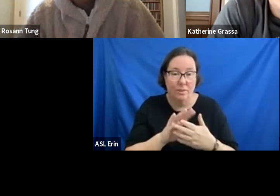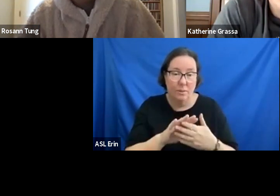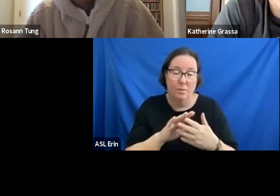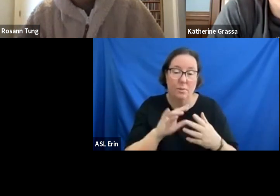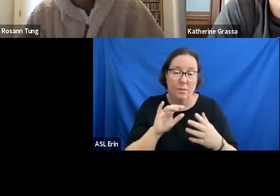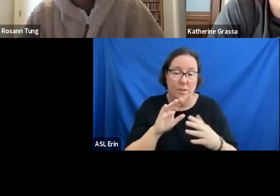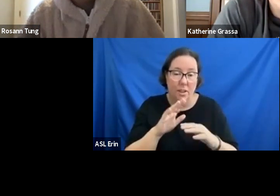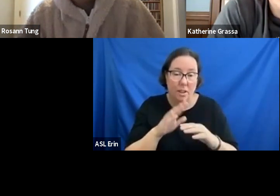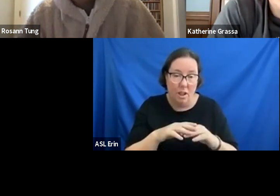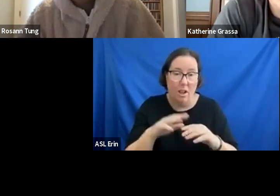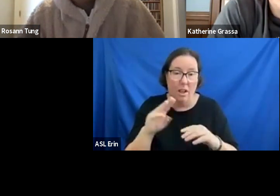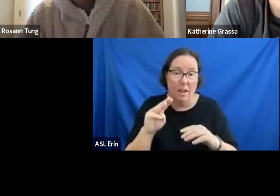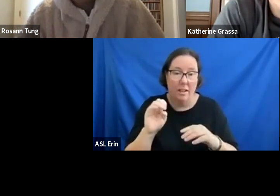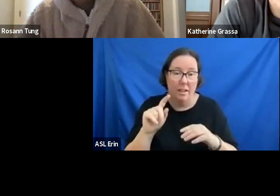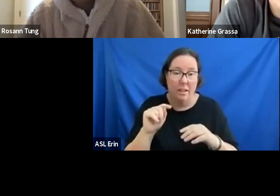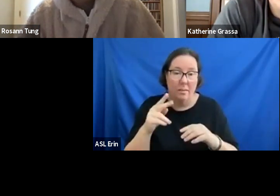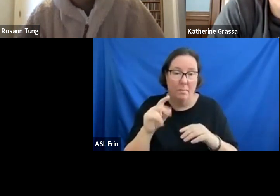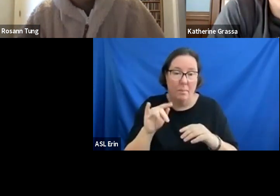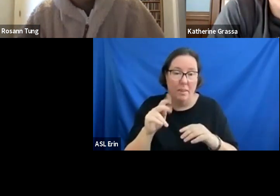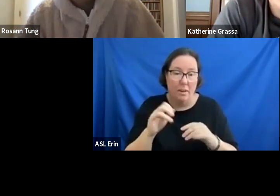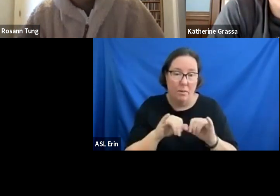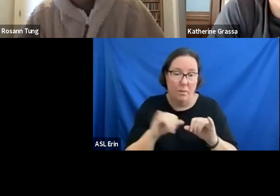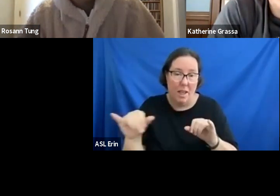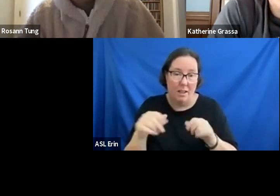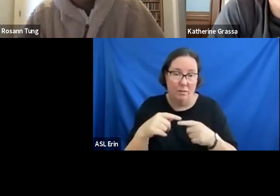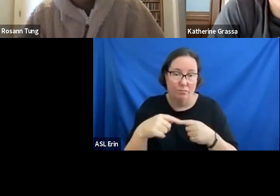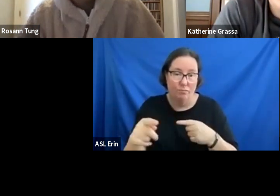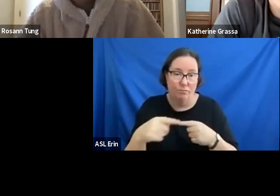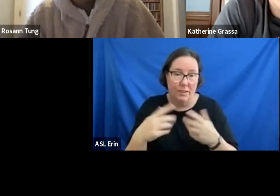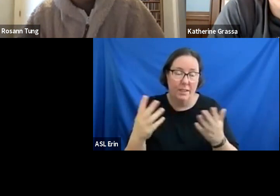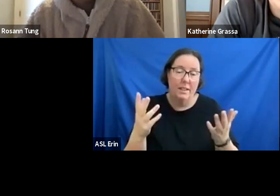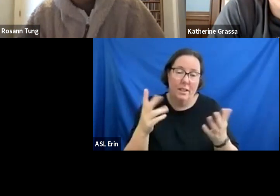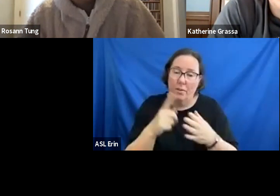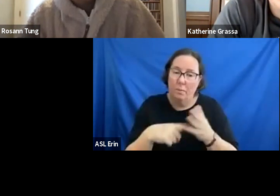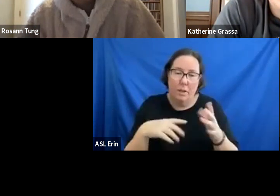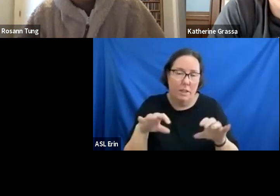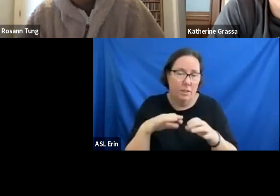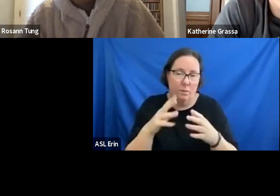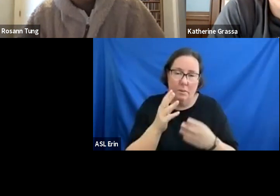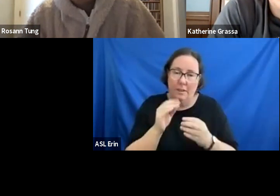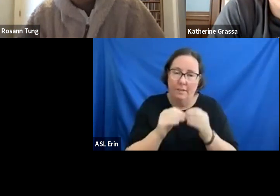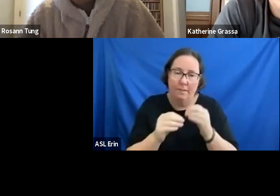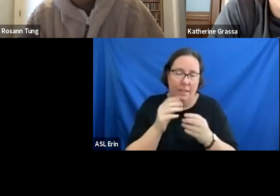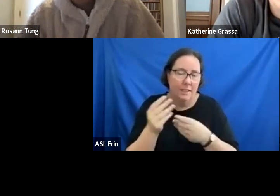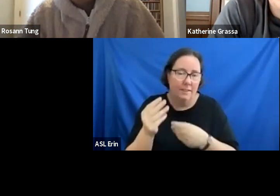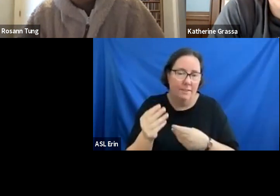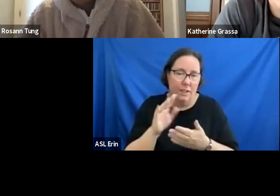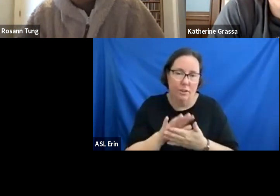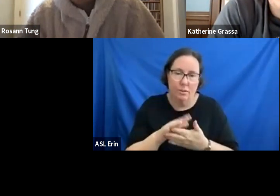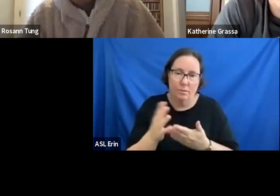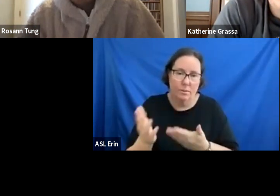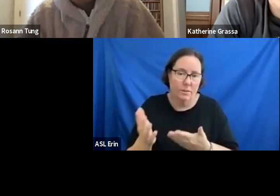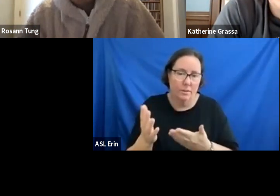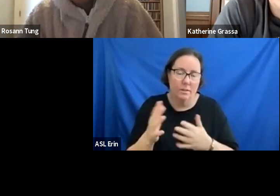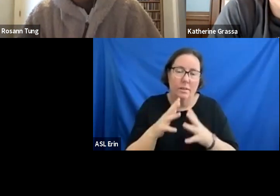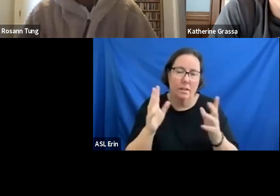schools on methadone mile. Again, what are you doing to fix the feeder schools? There's a lot